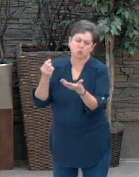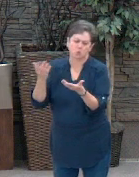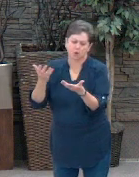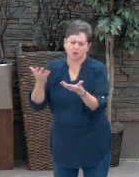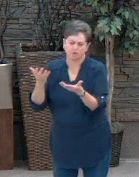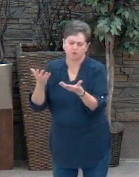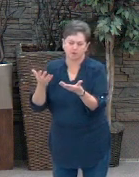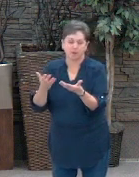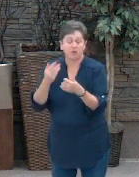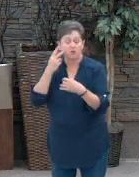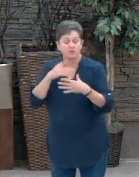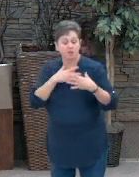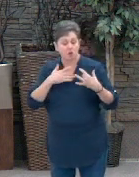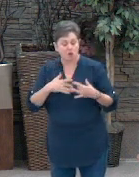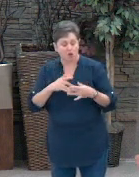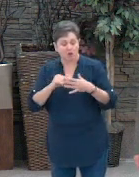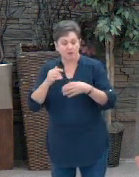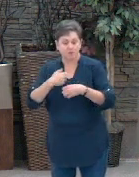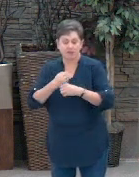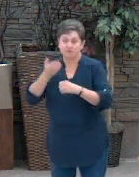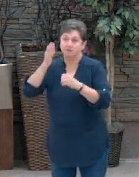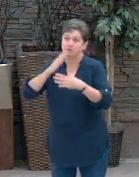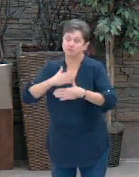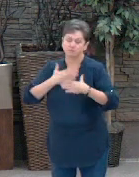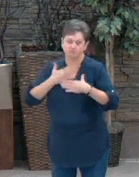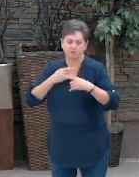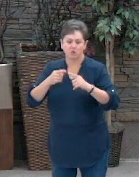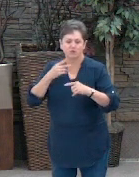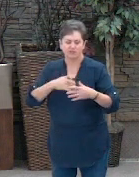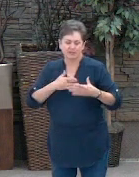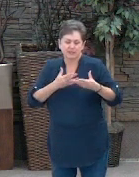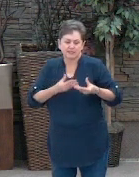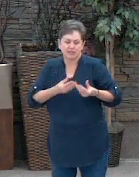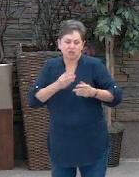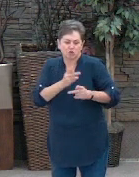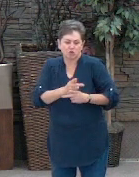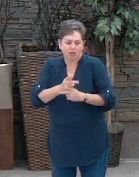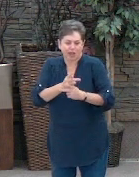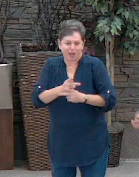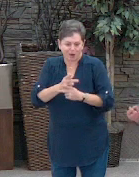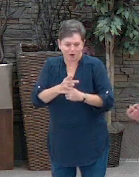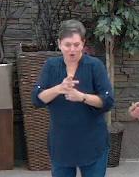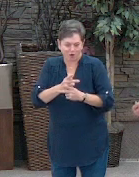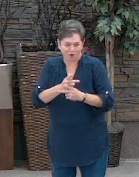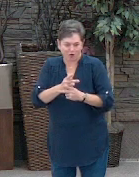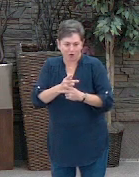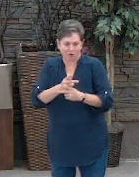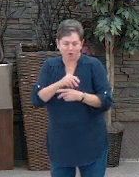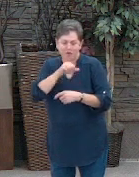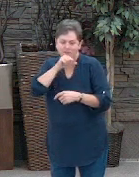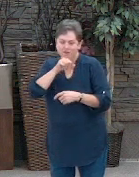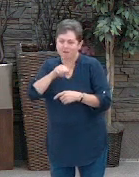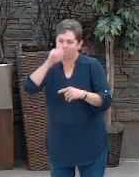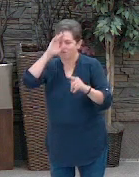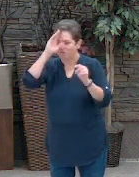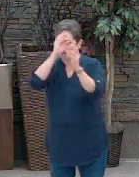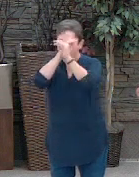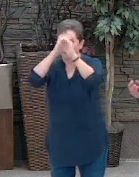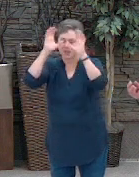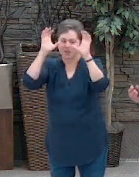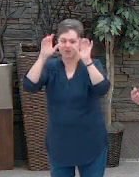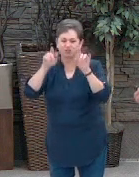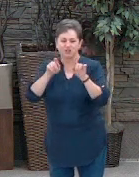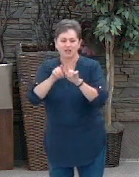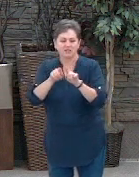We not only see a heart that pleases God, but we see this tender care. I love the image there.